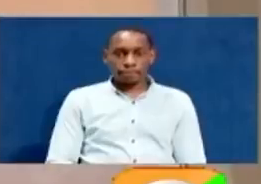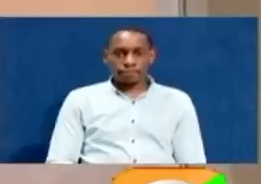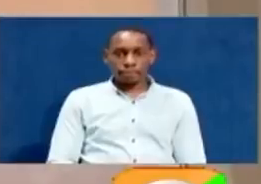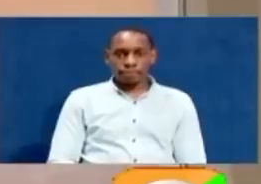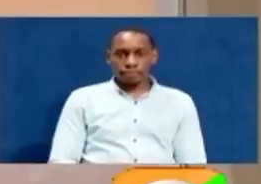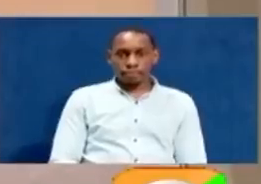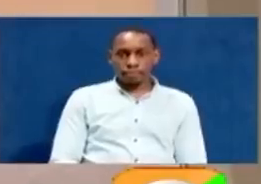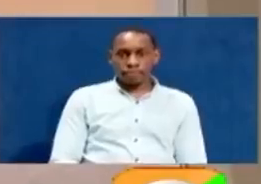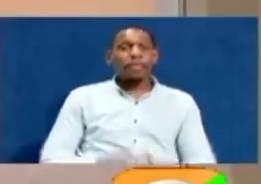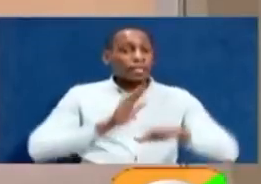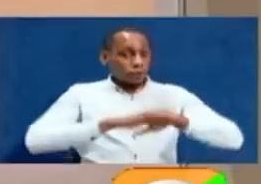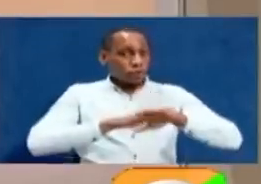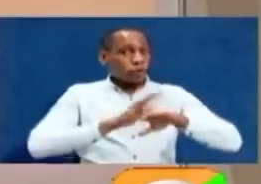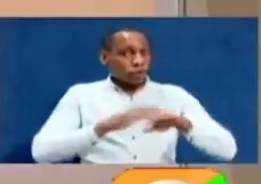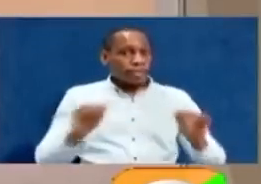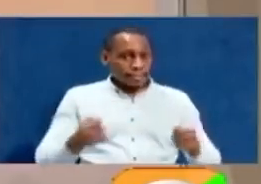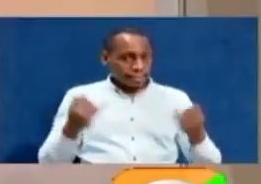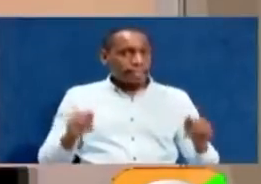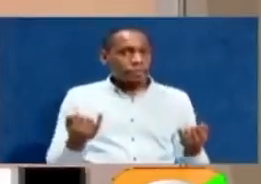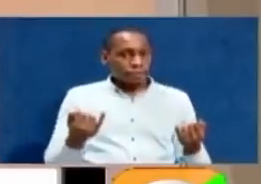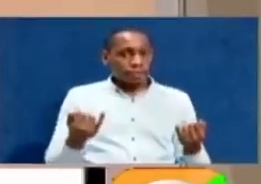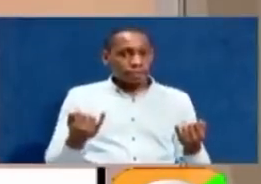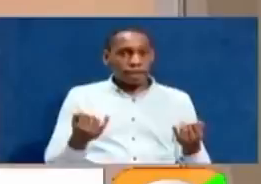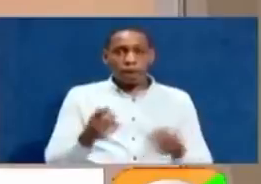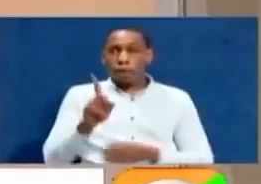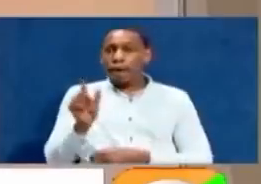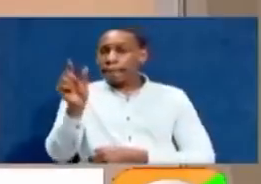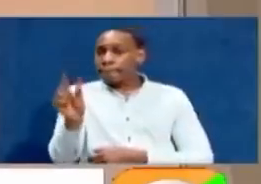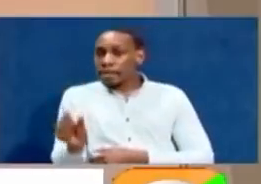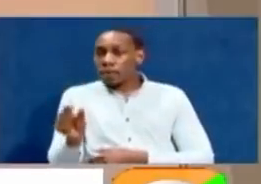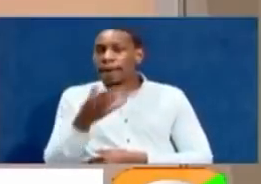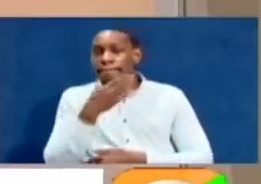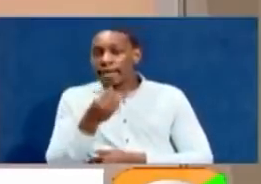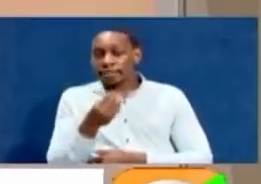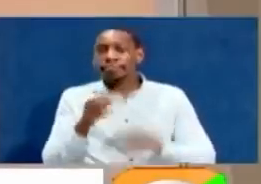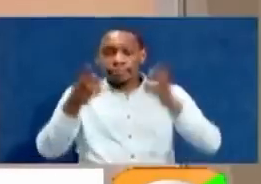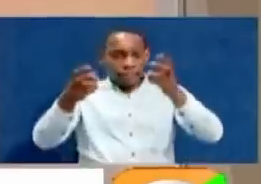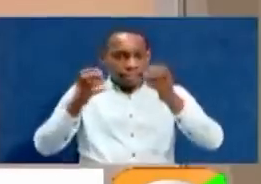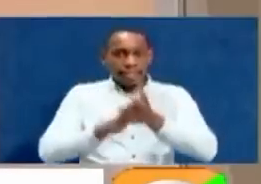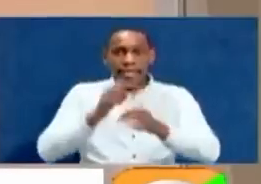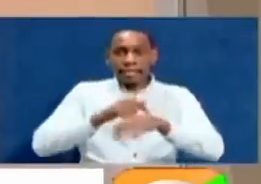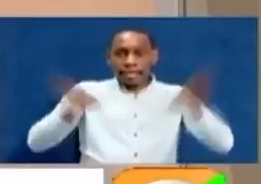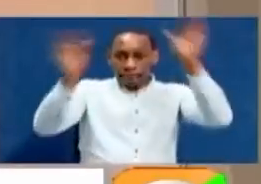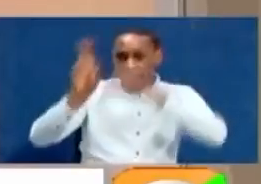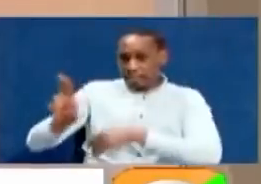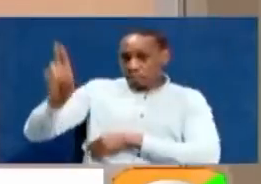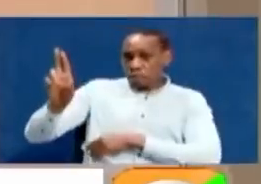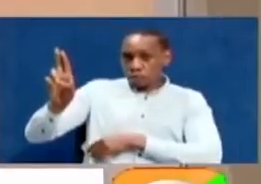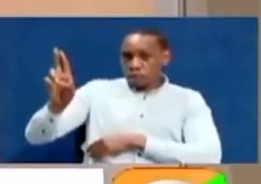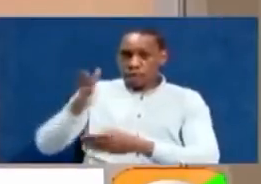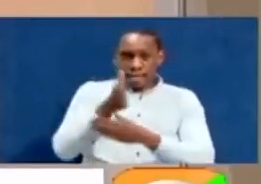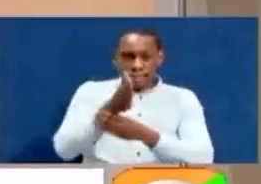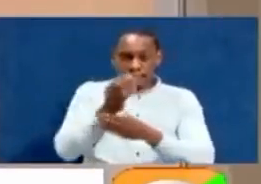And now to some very good news for one gentleman. And listen to this. When President Uhuru Kenyatta